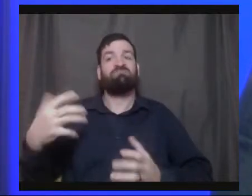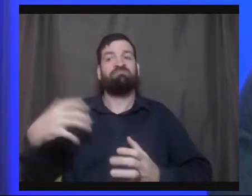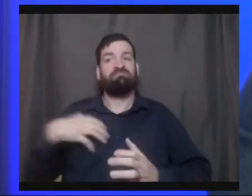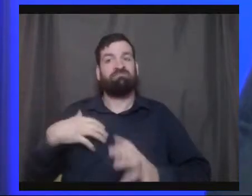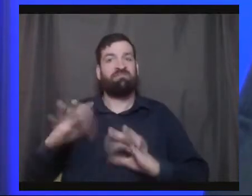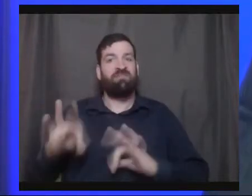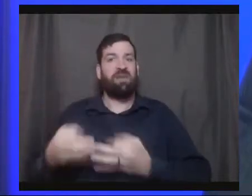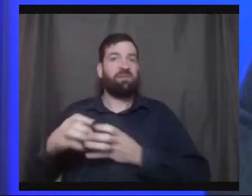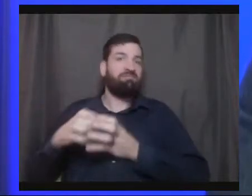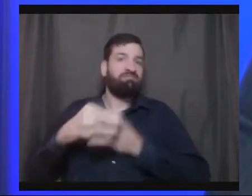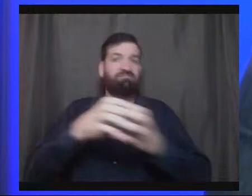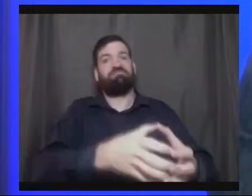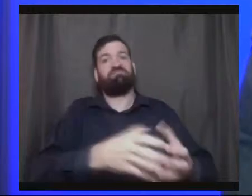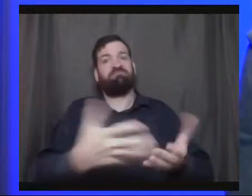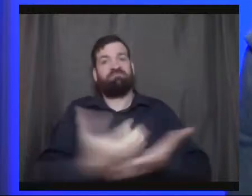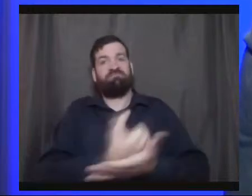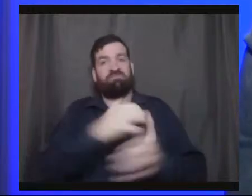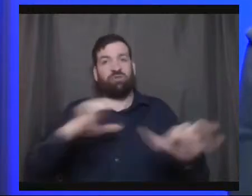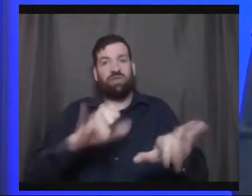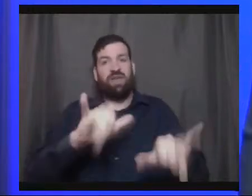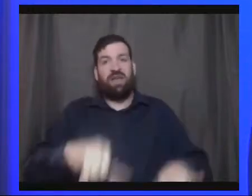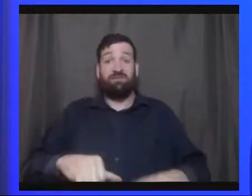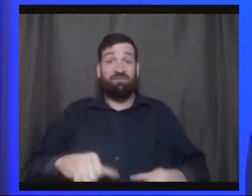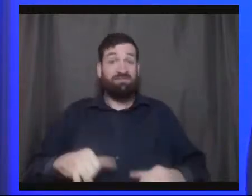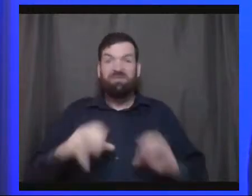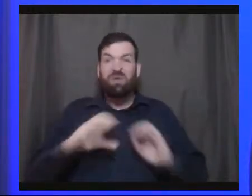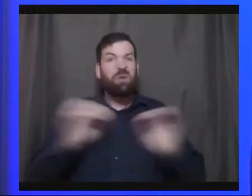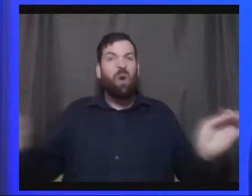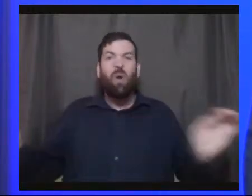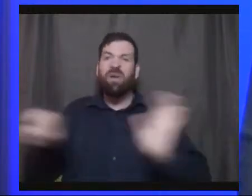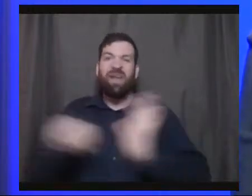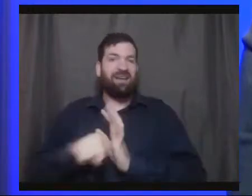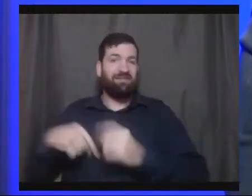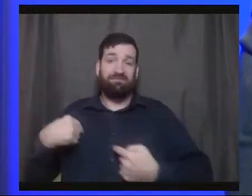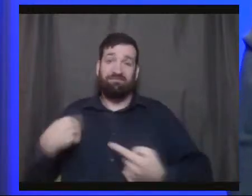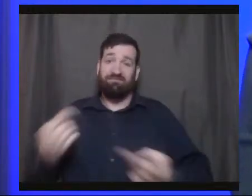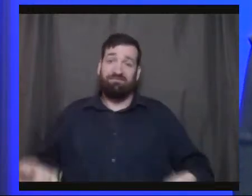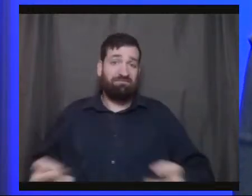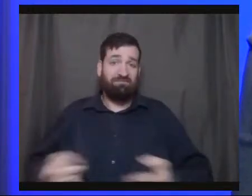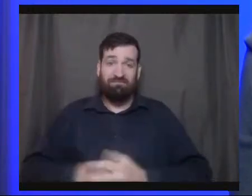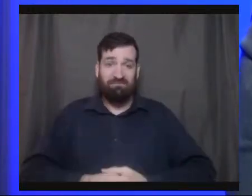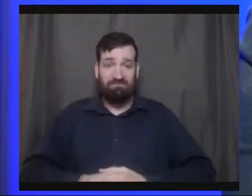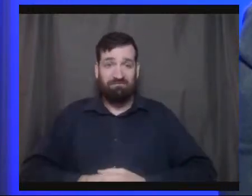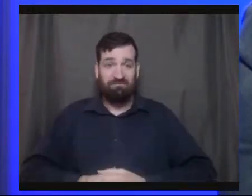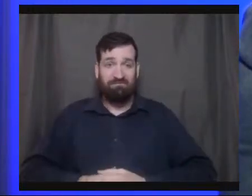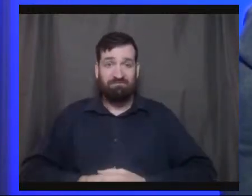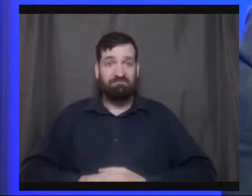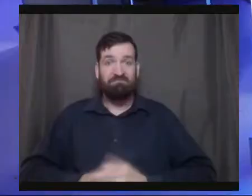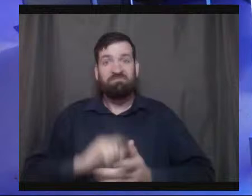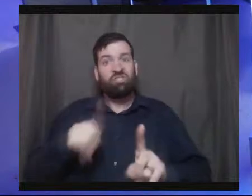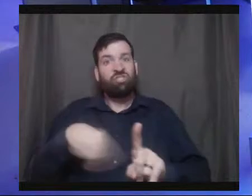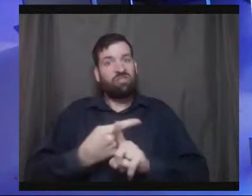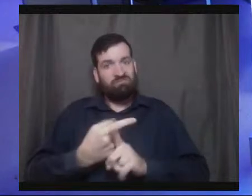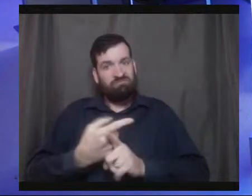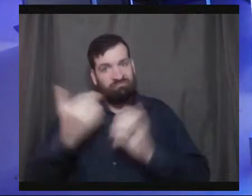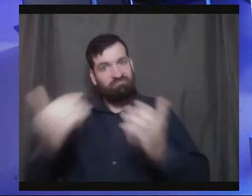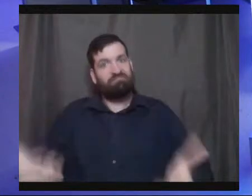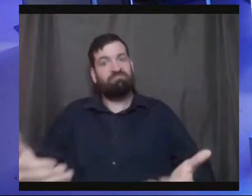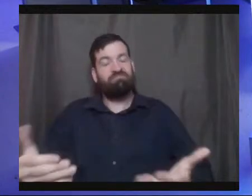So for me, there hasn't been any negatives, and I say just take the first step.